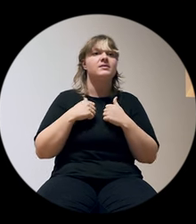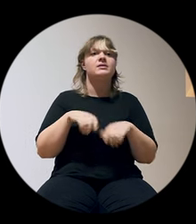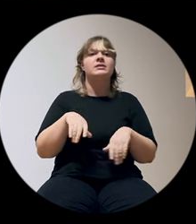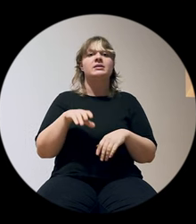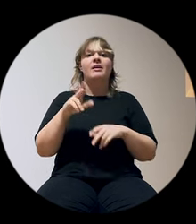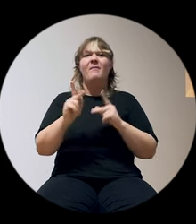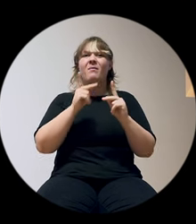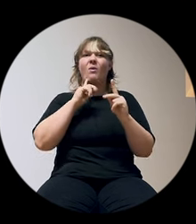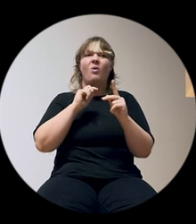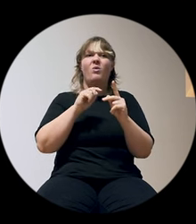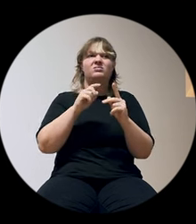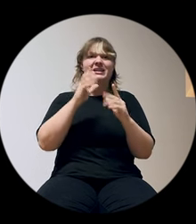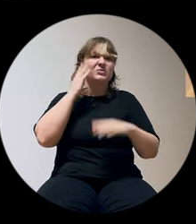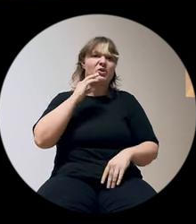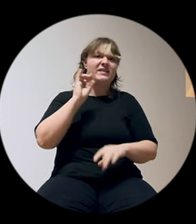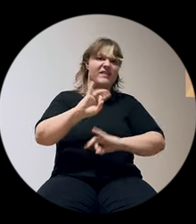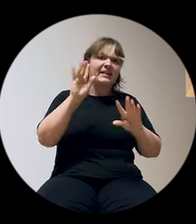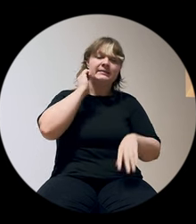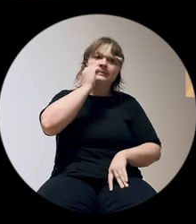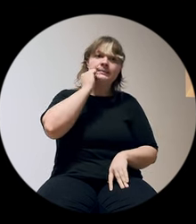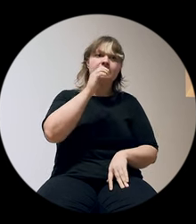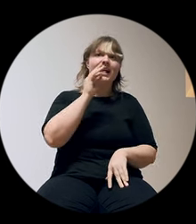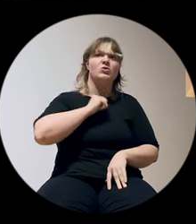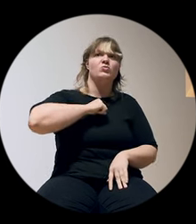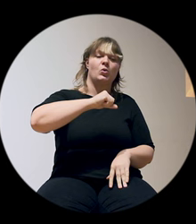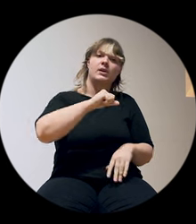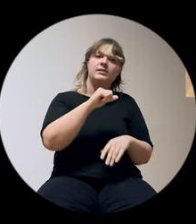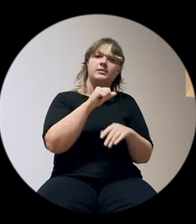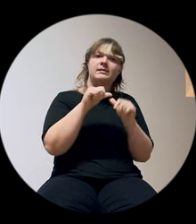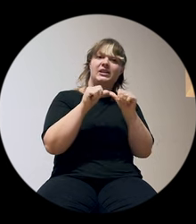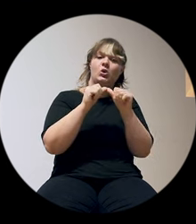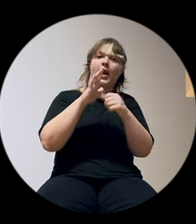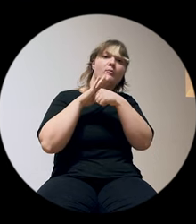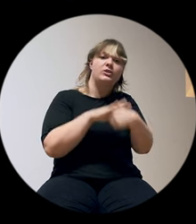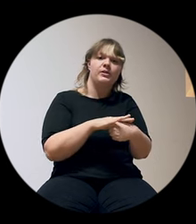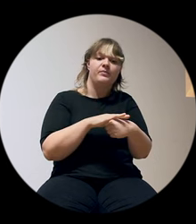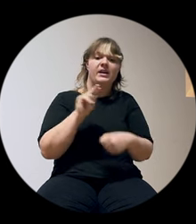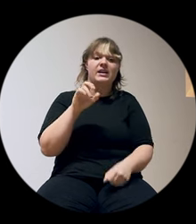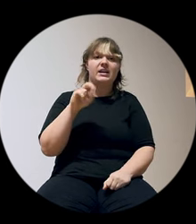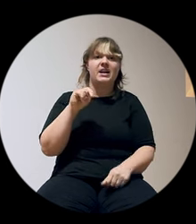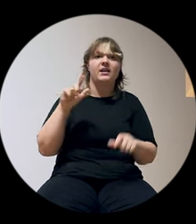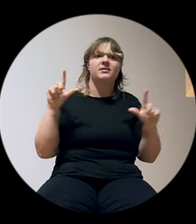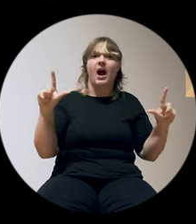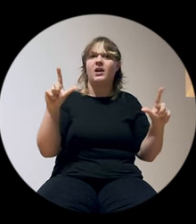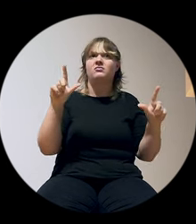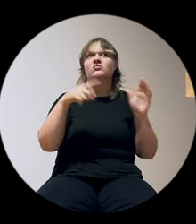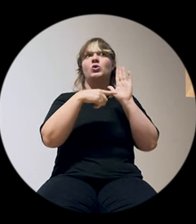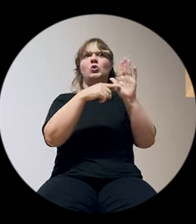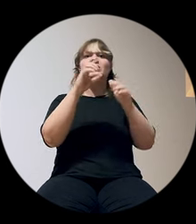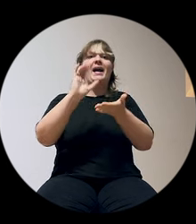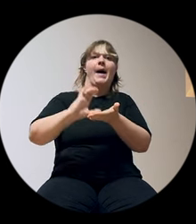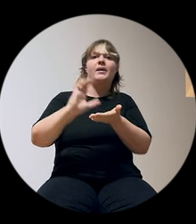American violence, and to protest continuing oppression. The neon sign embodies capitalism.